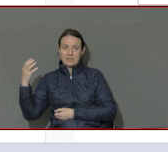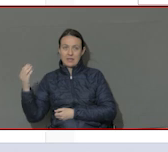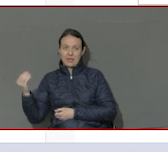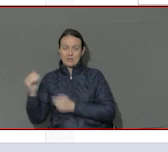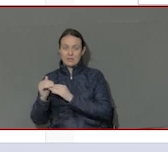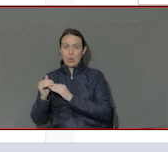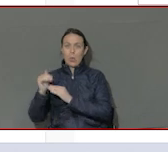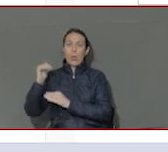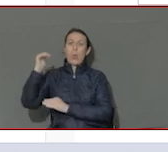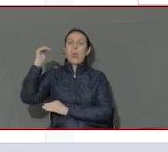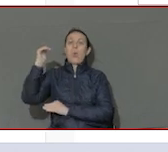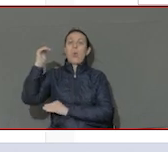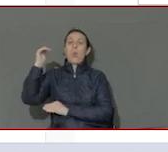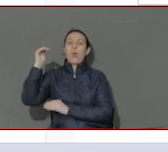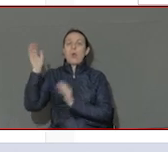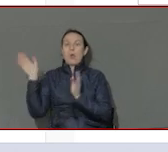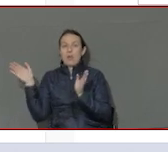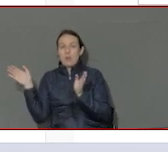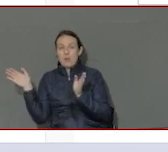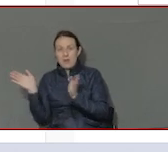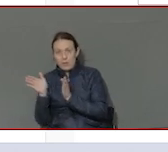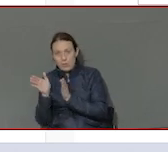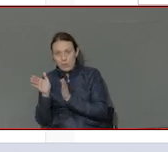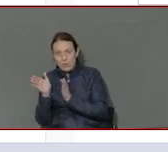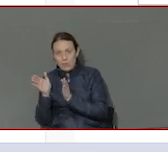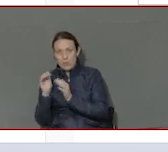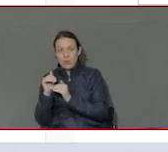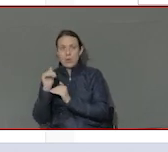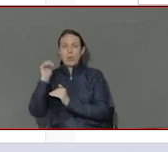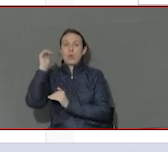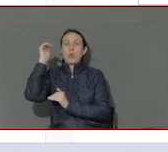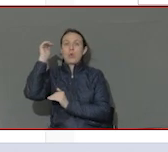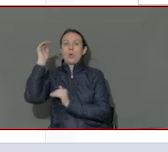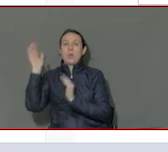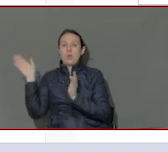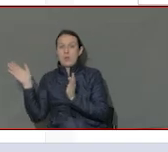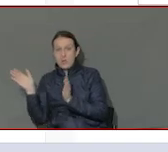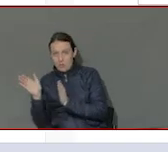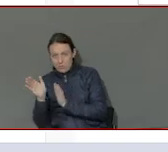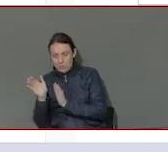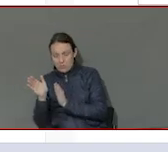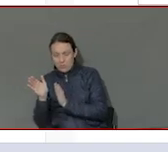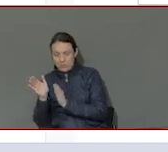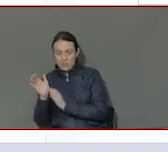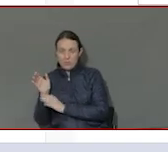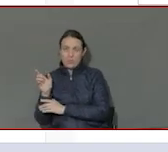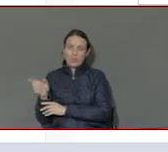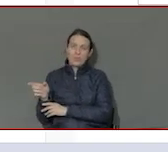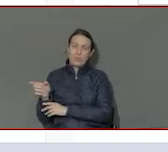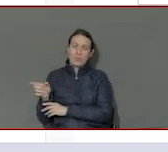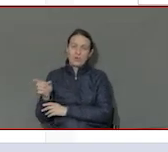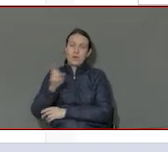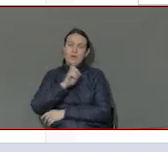long and narrow. It's long and narrow pelvis because they